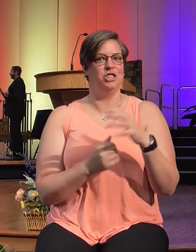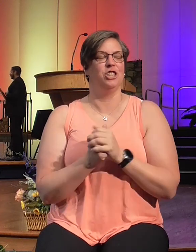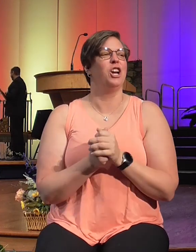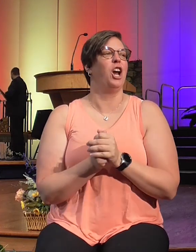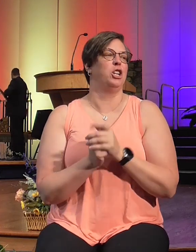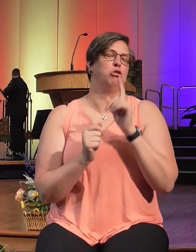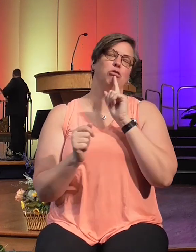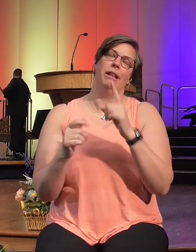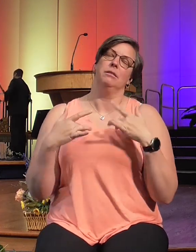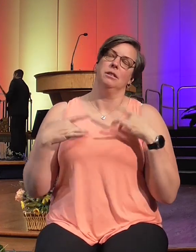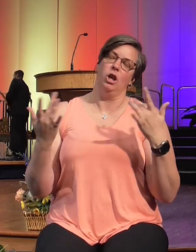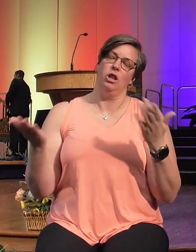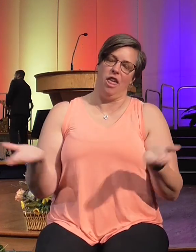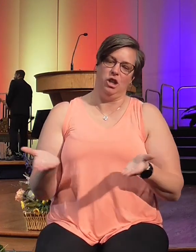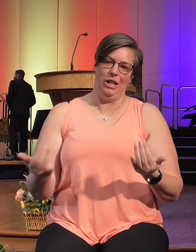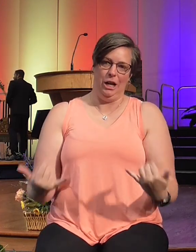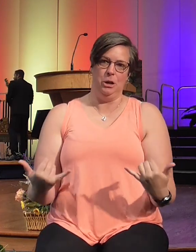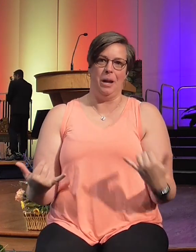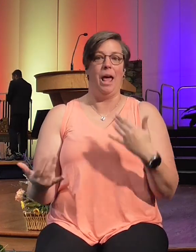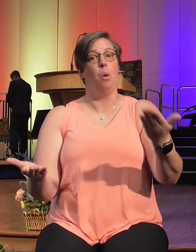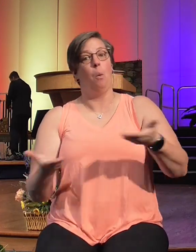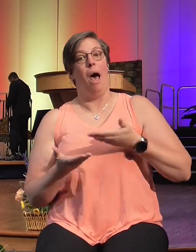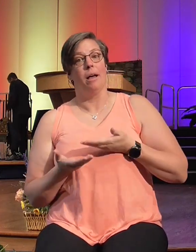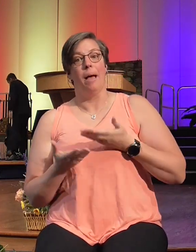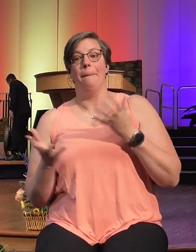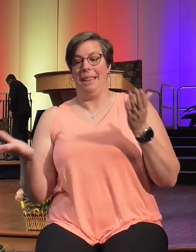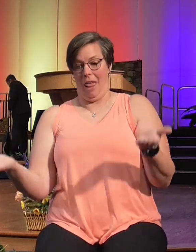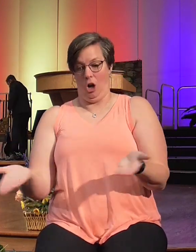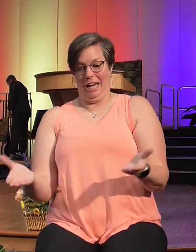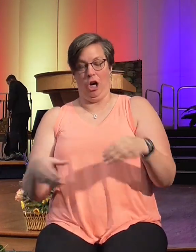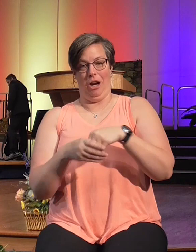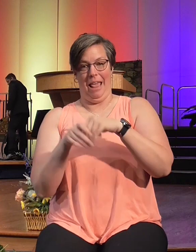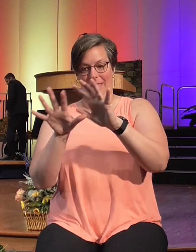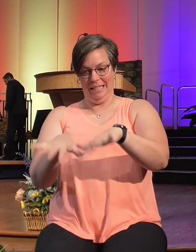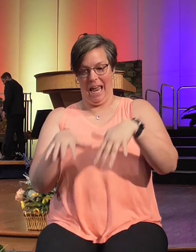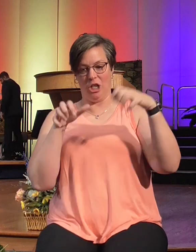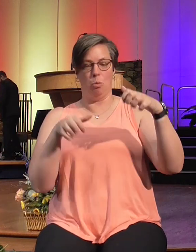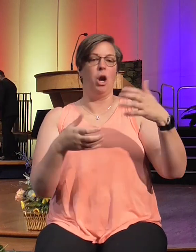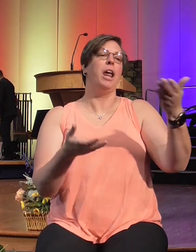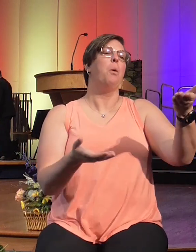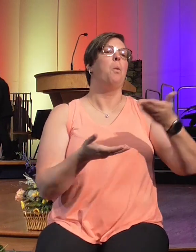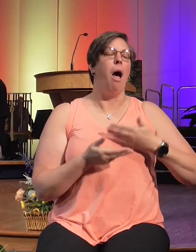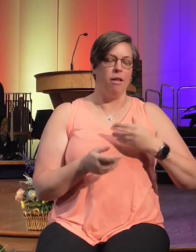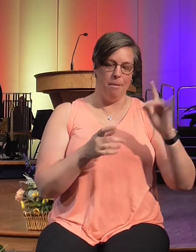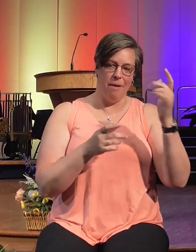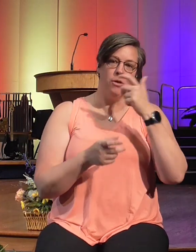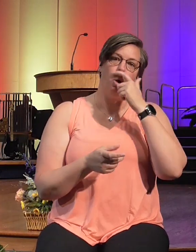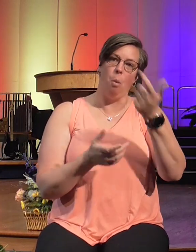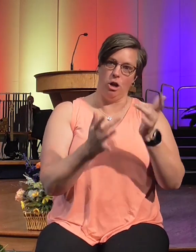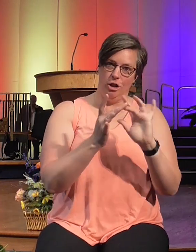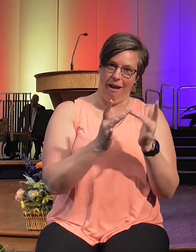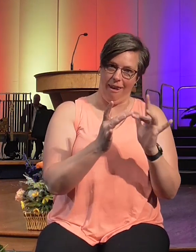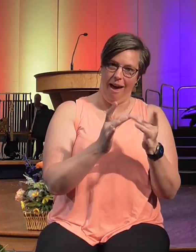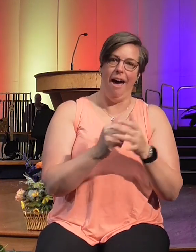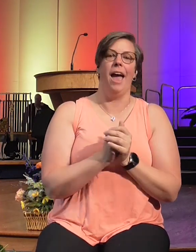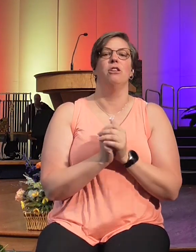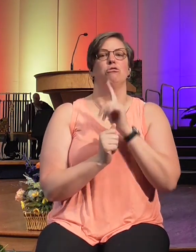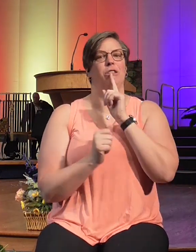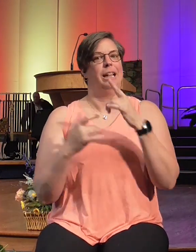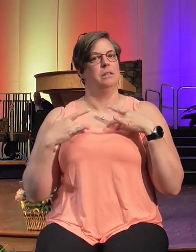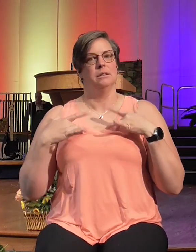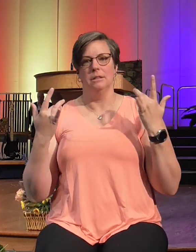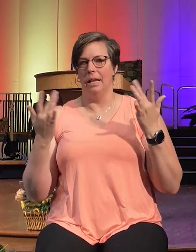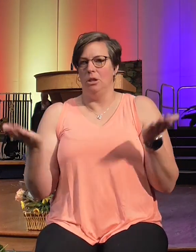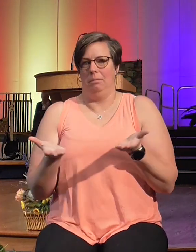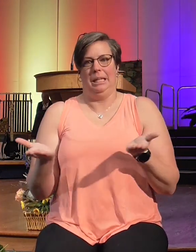you here today. Welcome to those of you in our beautiful teal sanctuary. Welcome to those of you watching us online. What a joy it is to be together in